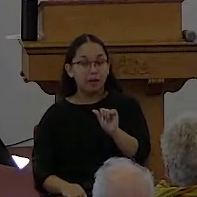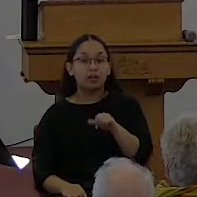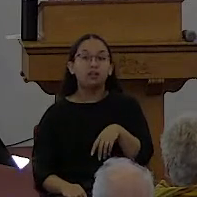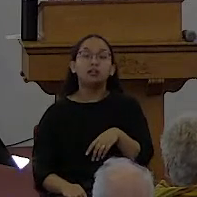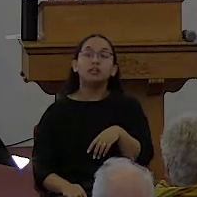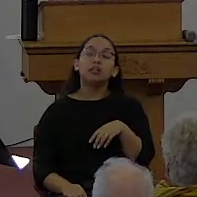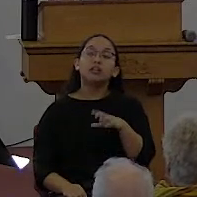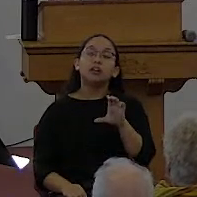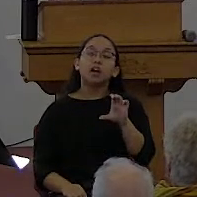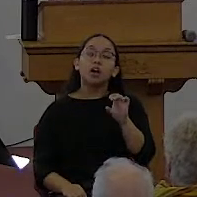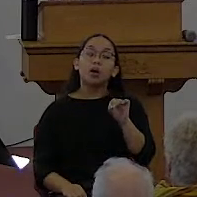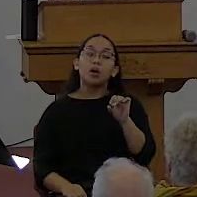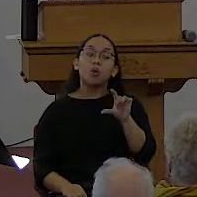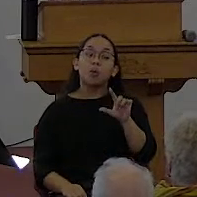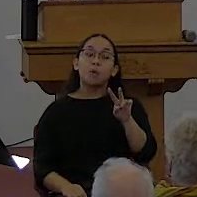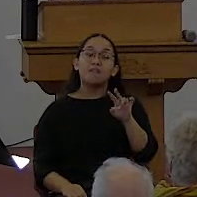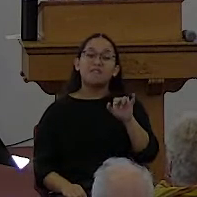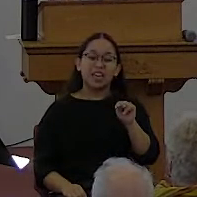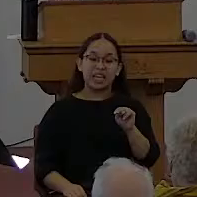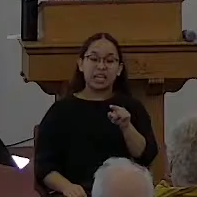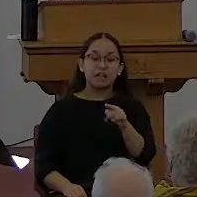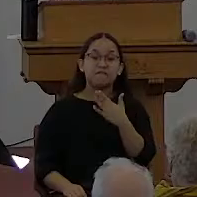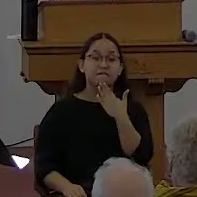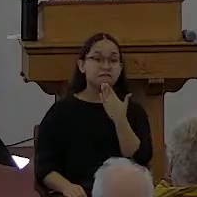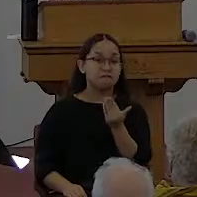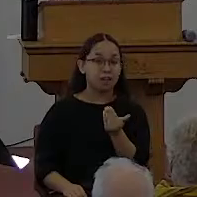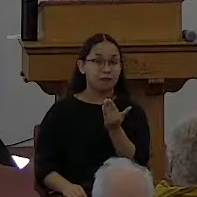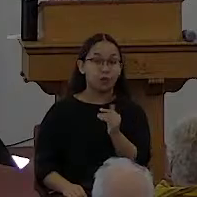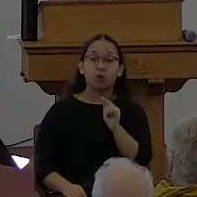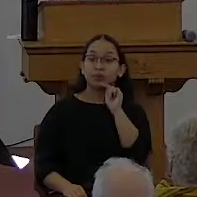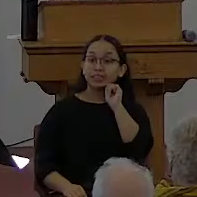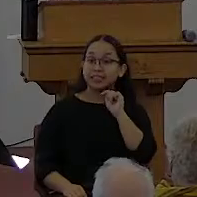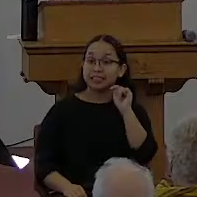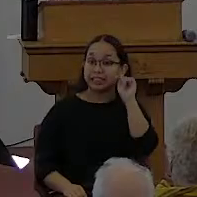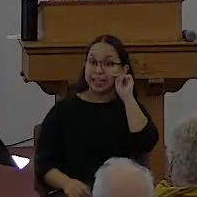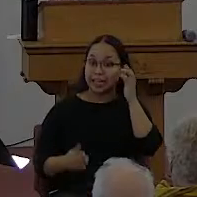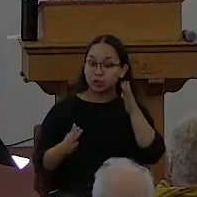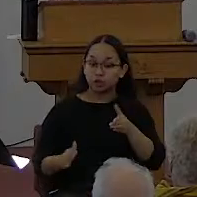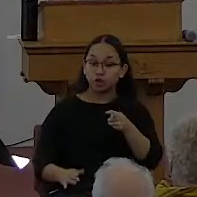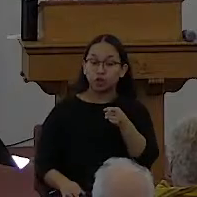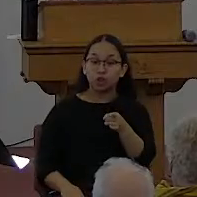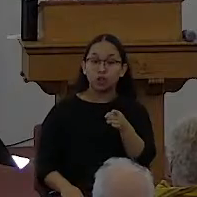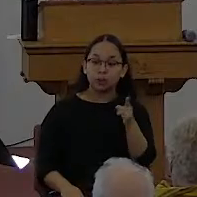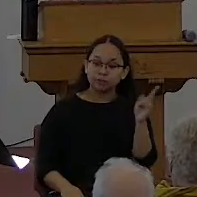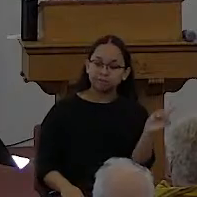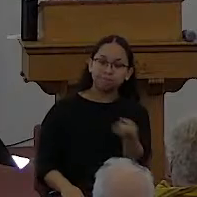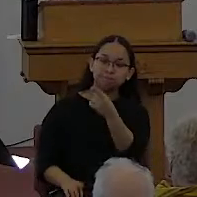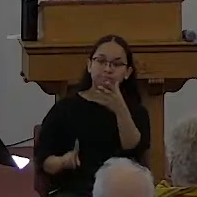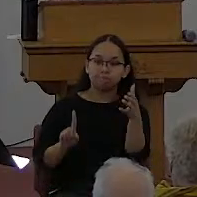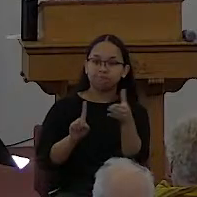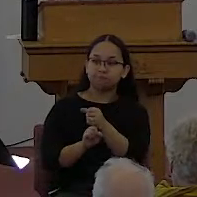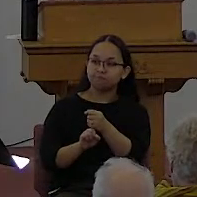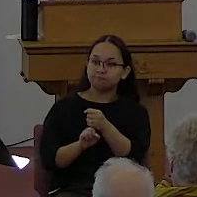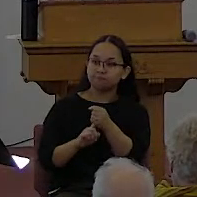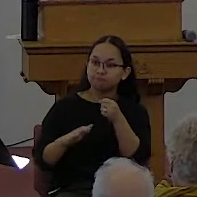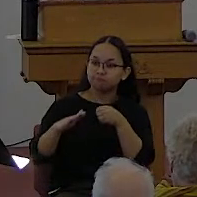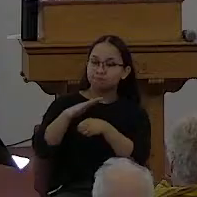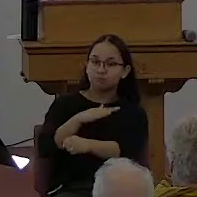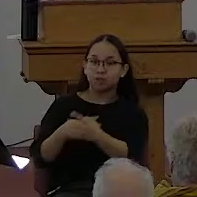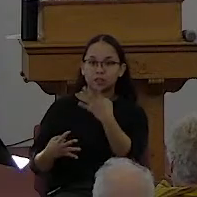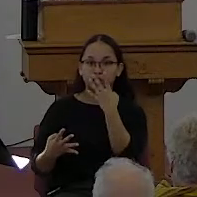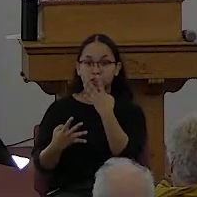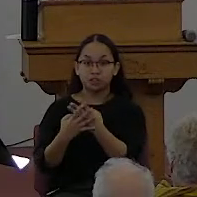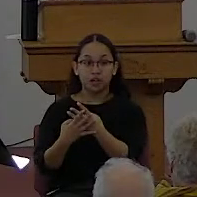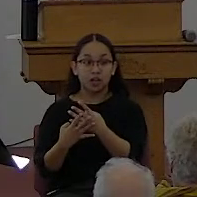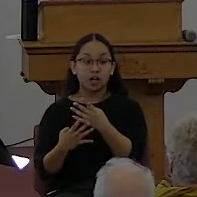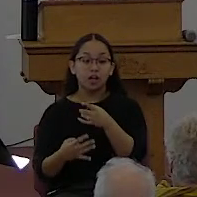a 15-year-old Alabama teenager, was sent to jail when she declined to